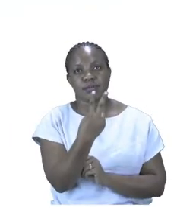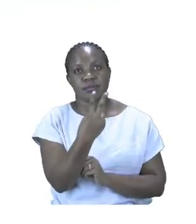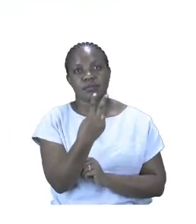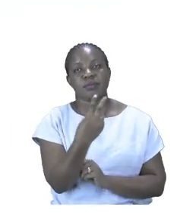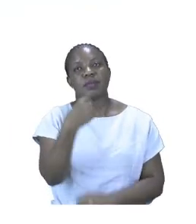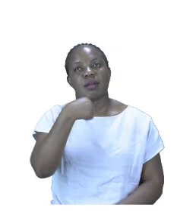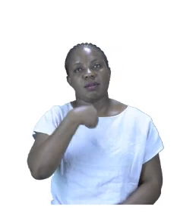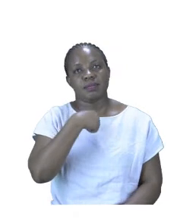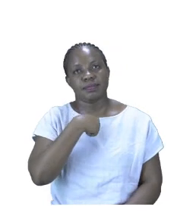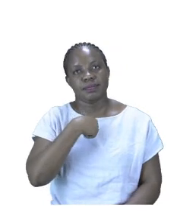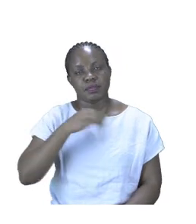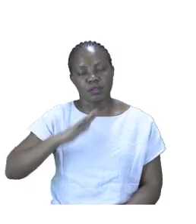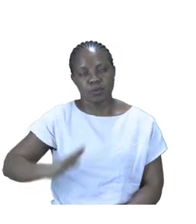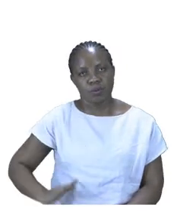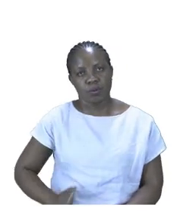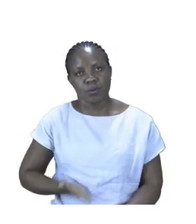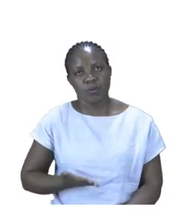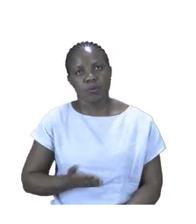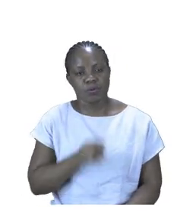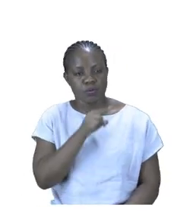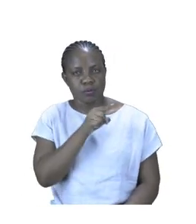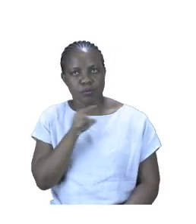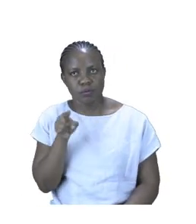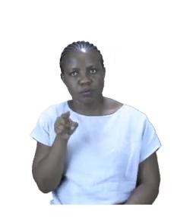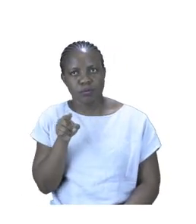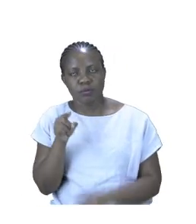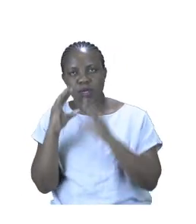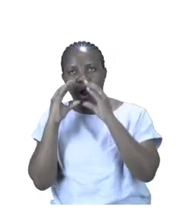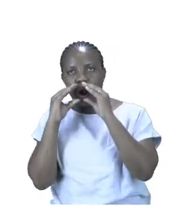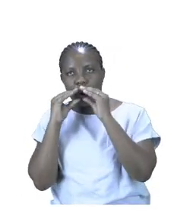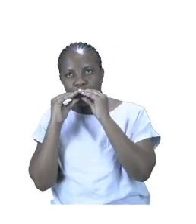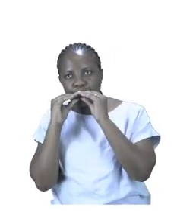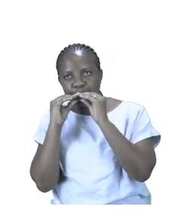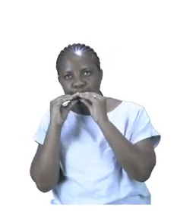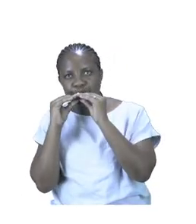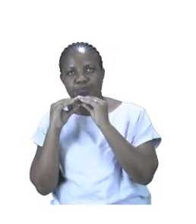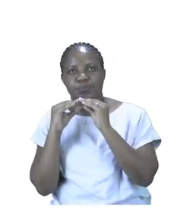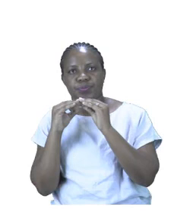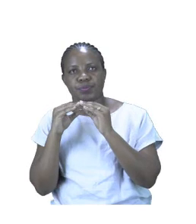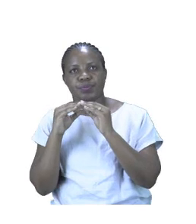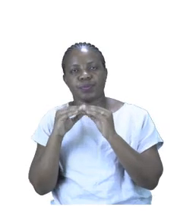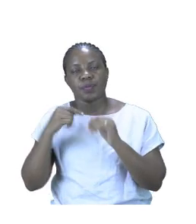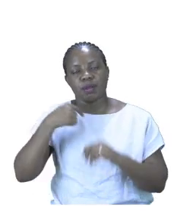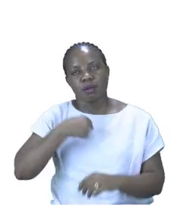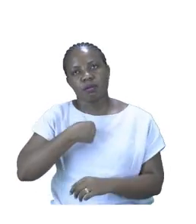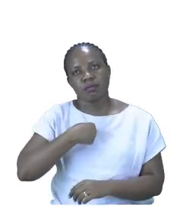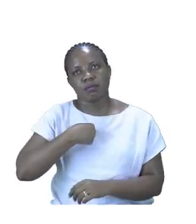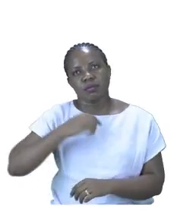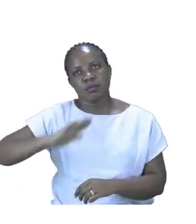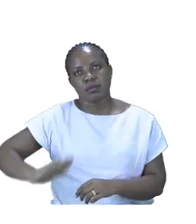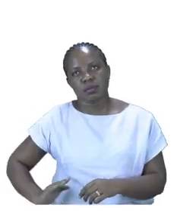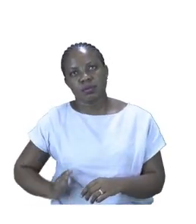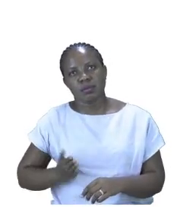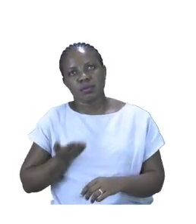want dash burger. I want dash burger. Do we say